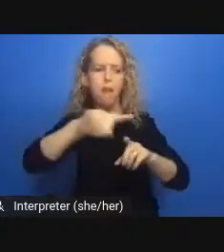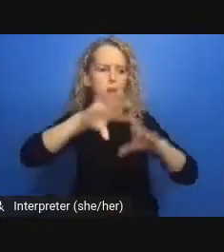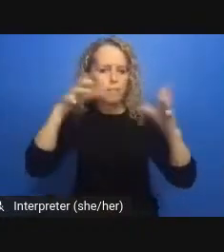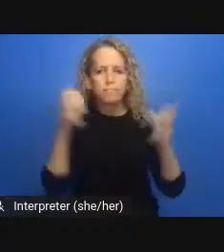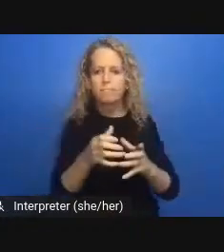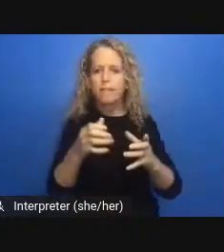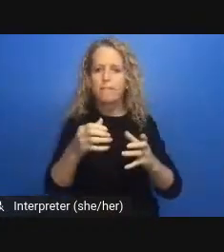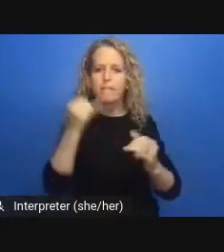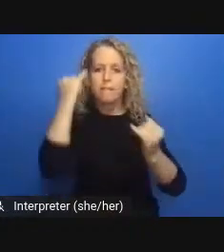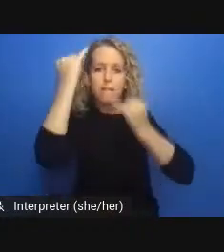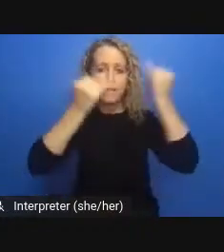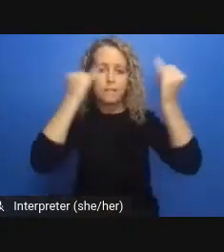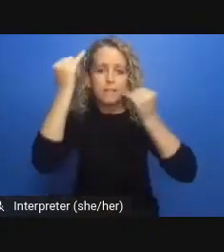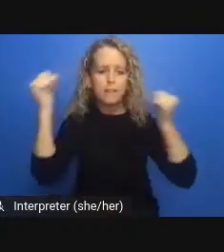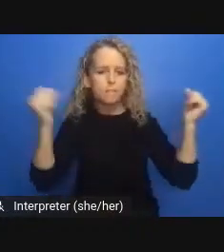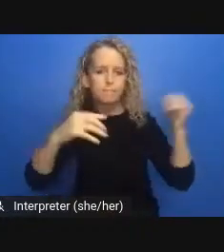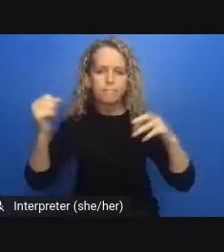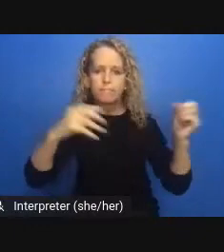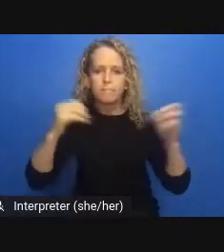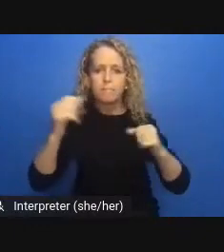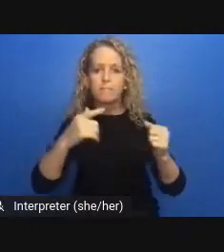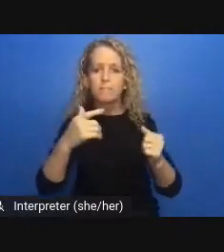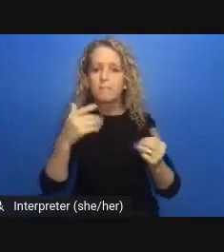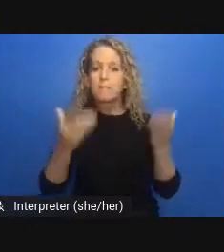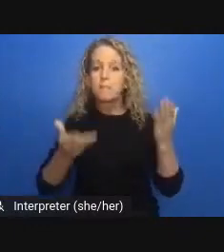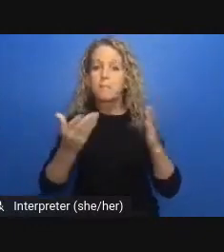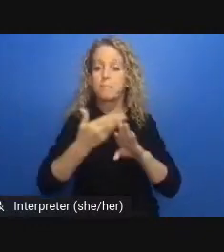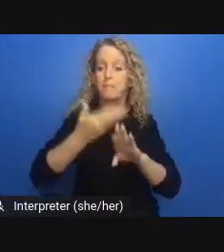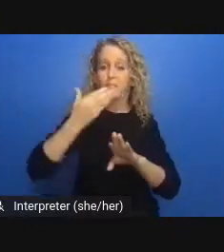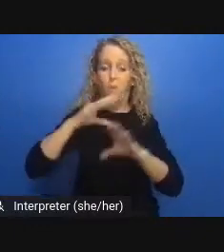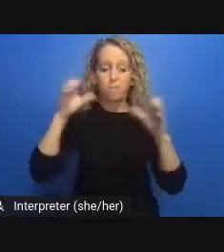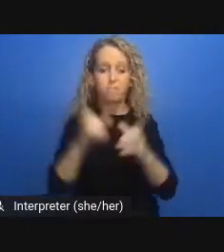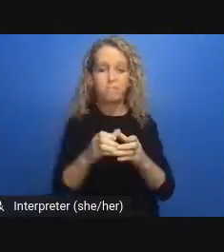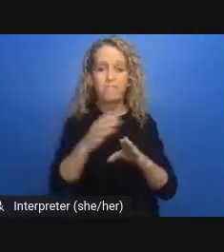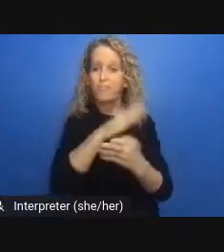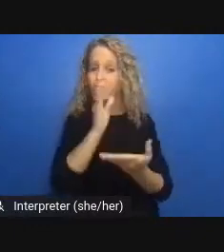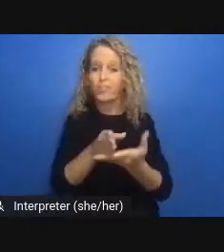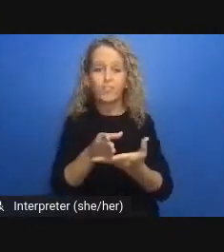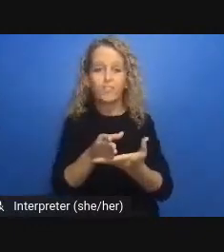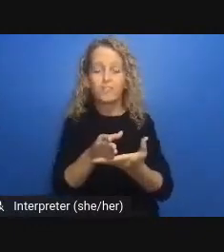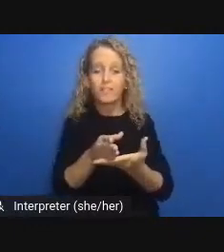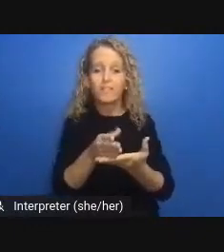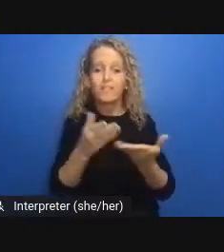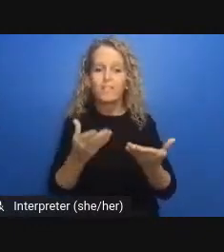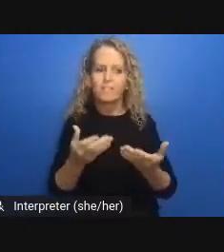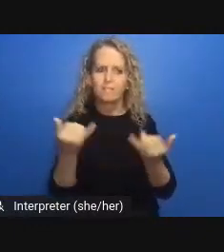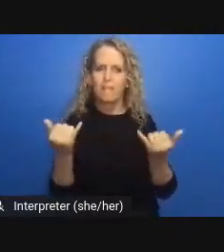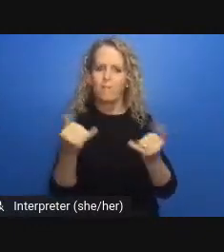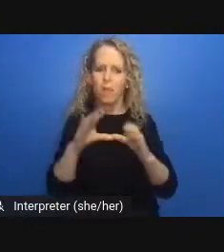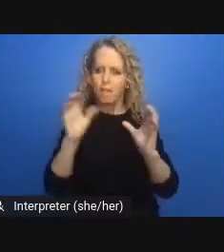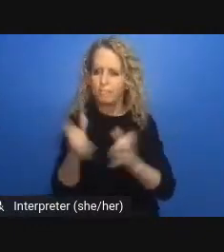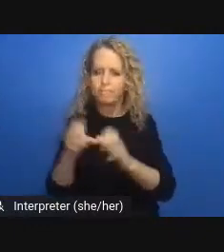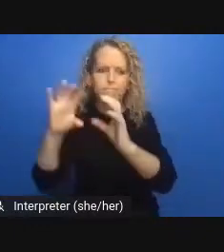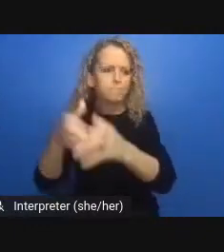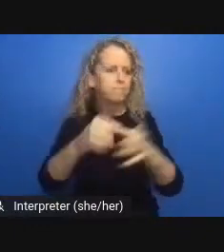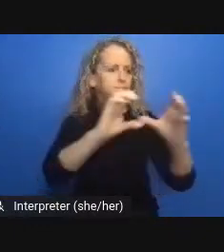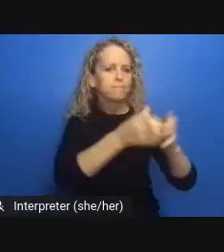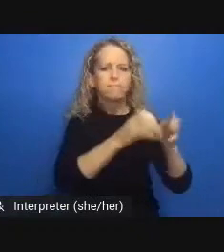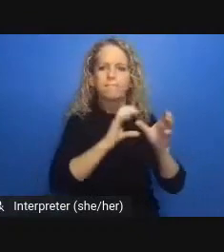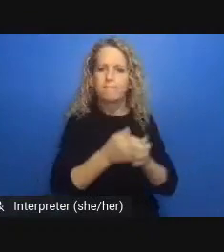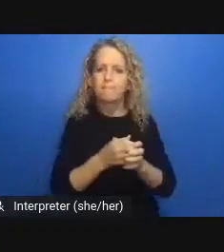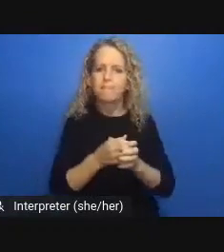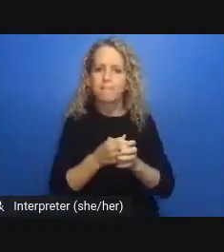together ideas with people that maybe they have never spoken to before about these issues, in the hopes of kind of sparking some